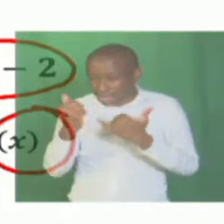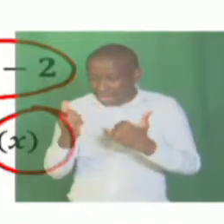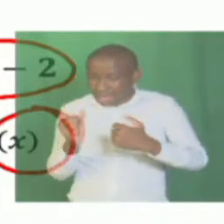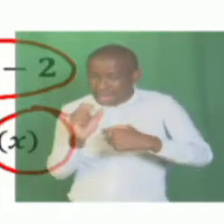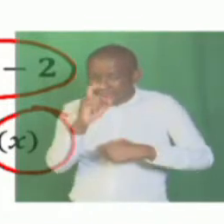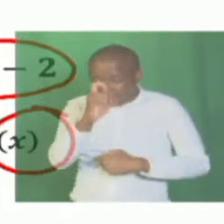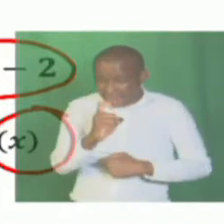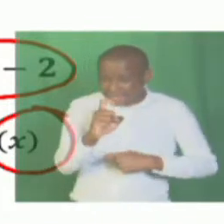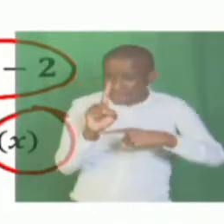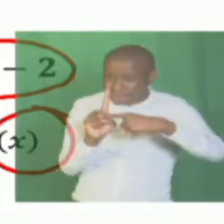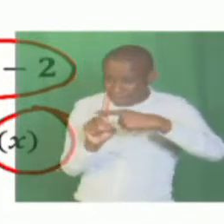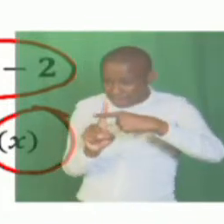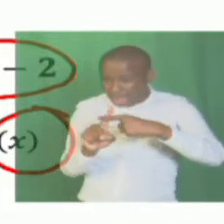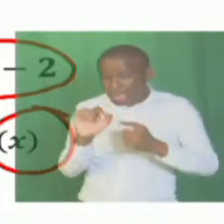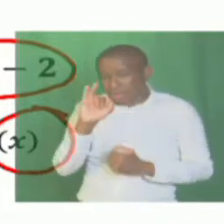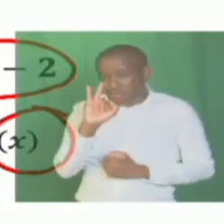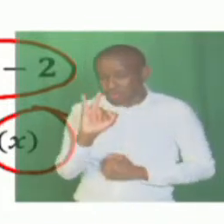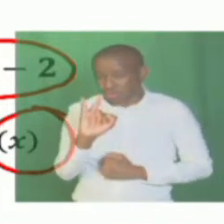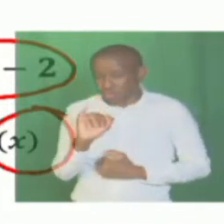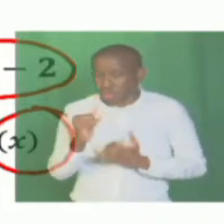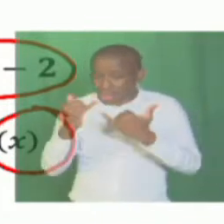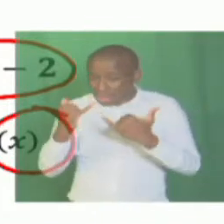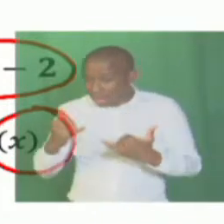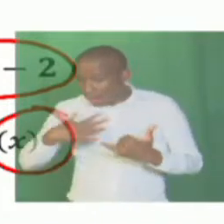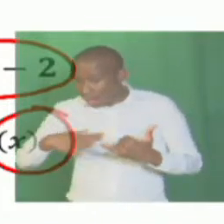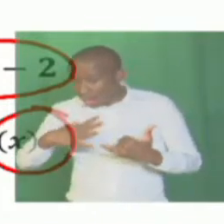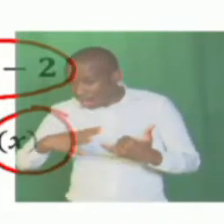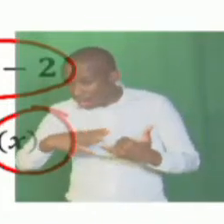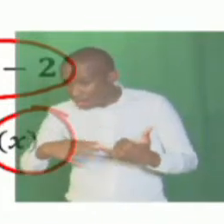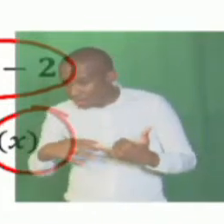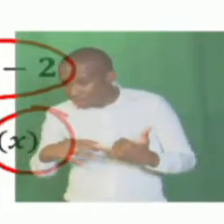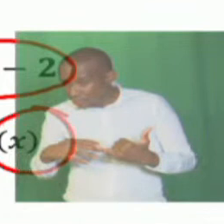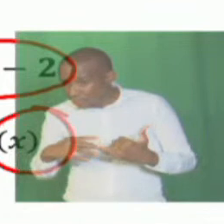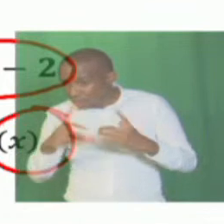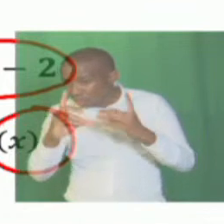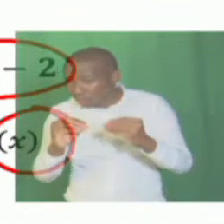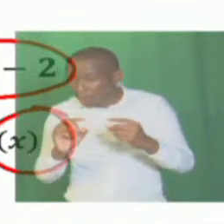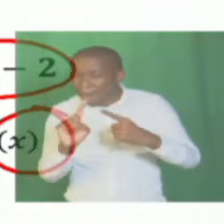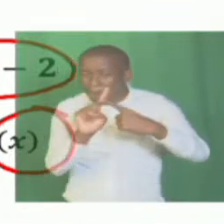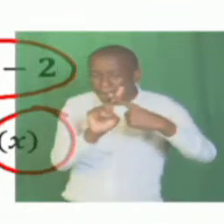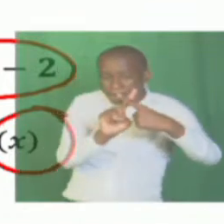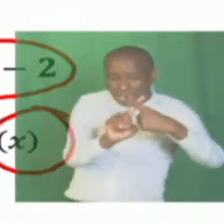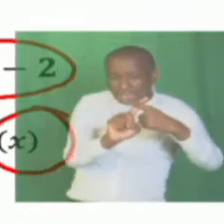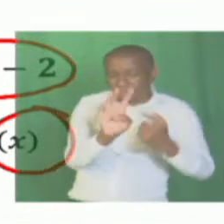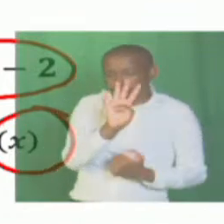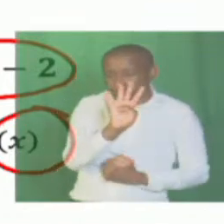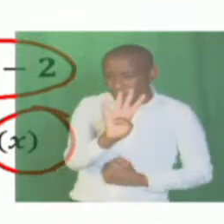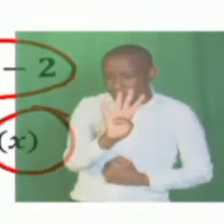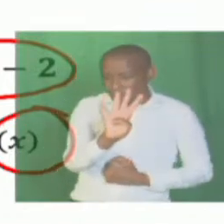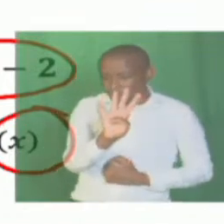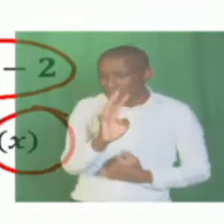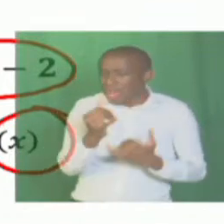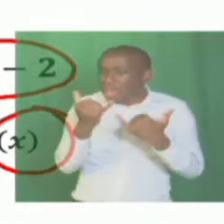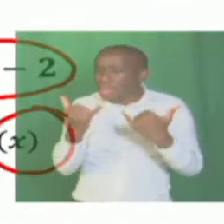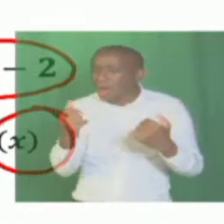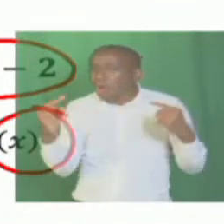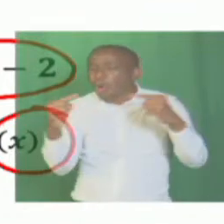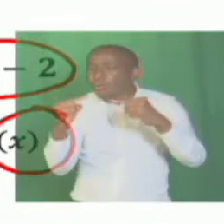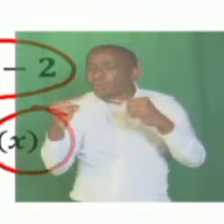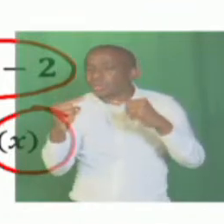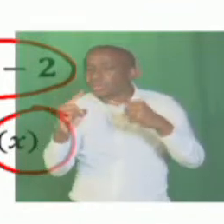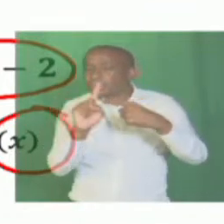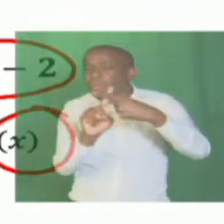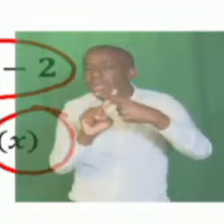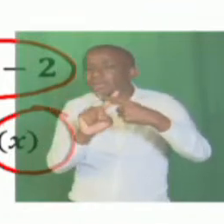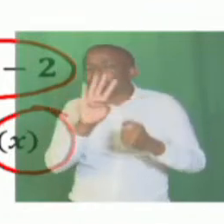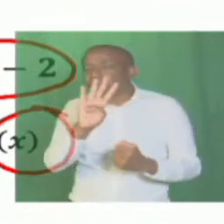x plus 2. And then the next step was here to multiply by 4. And then what's the opposite of multiplying